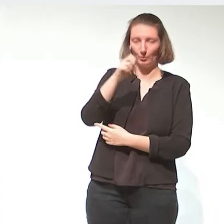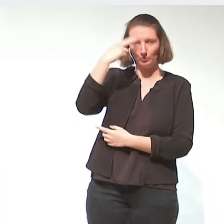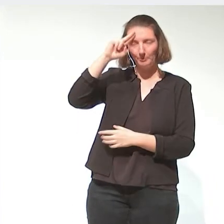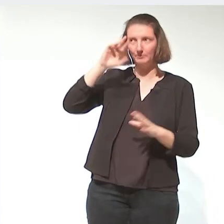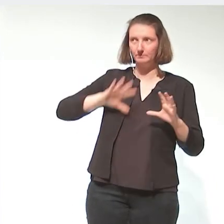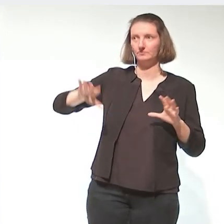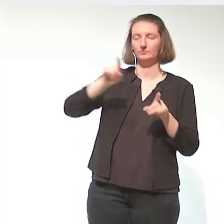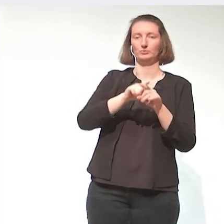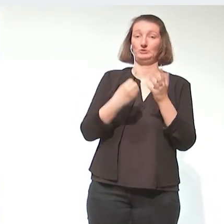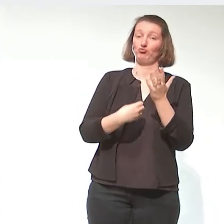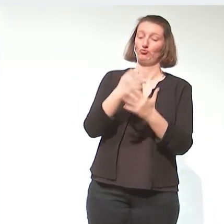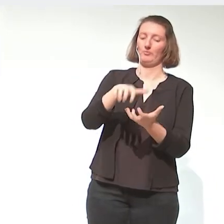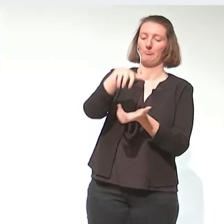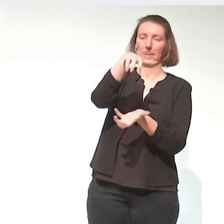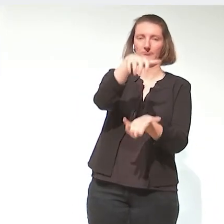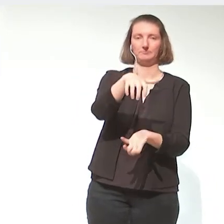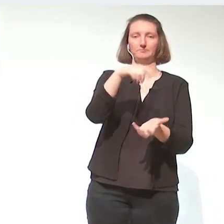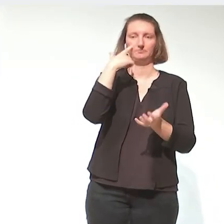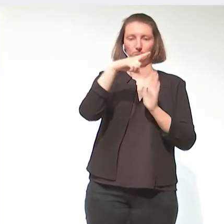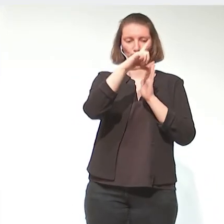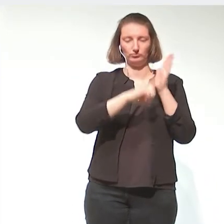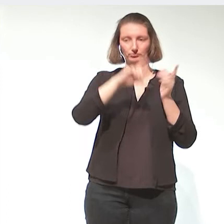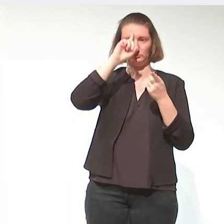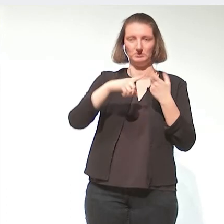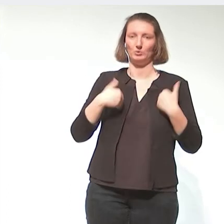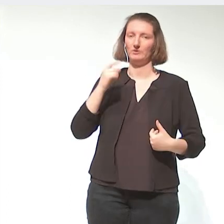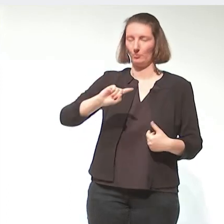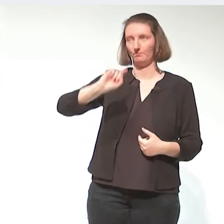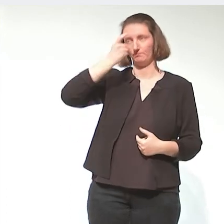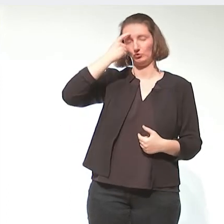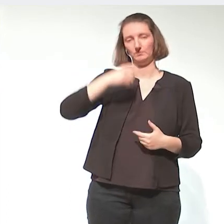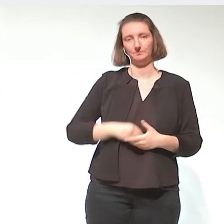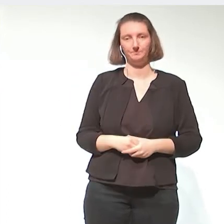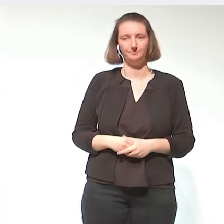This should needs to be thought about in this new package.